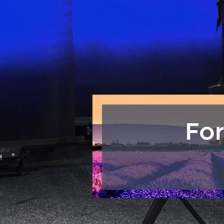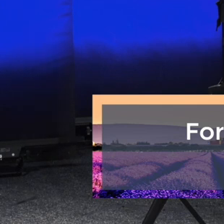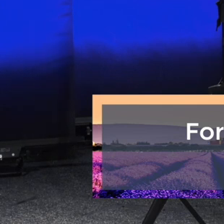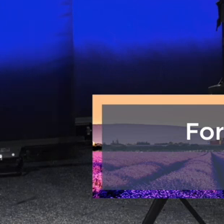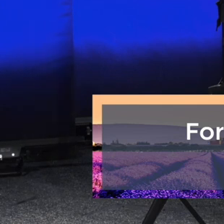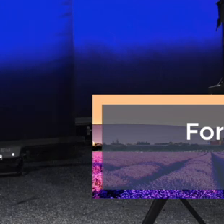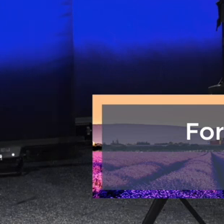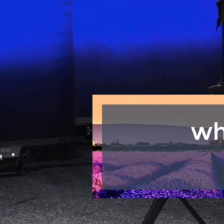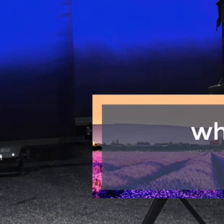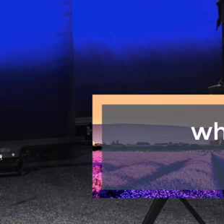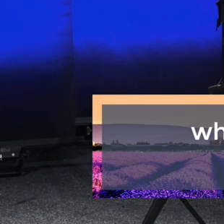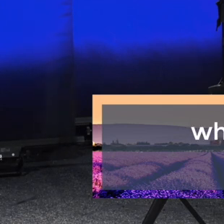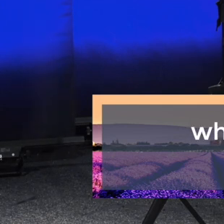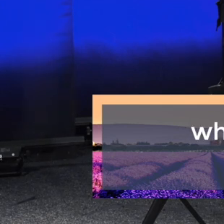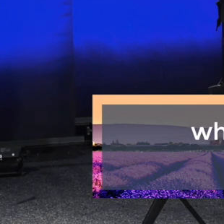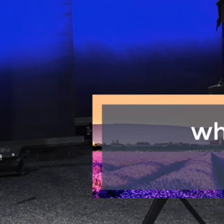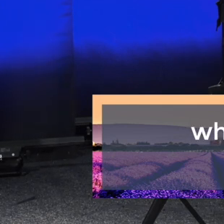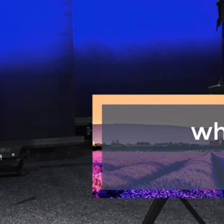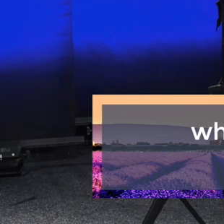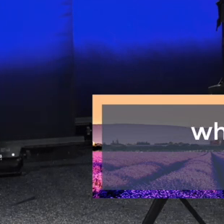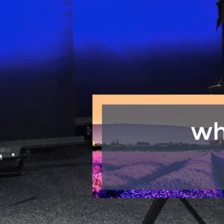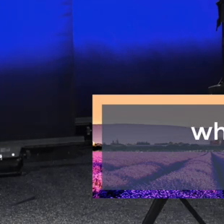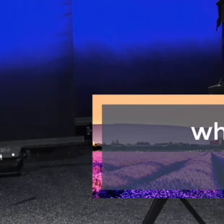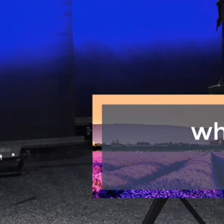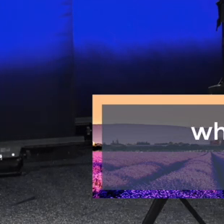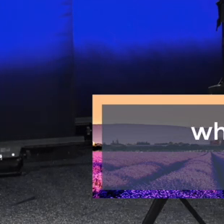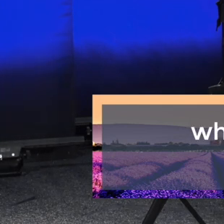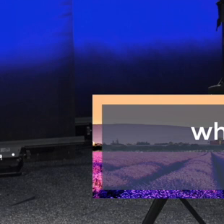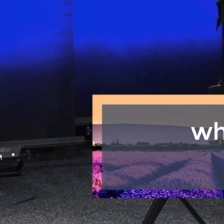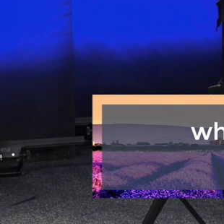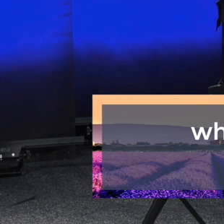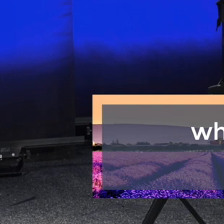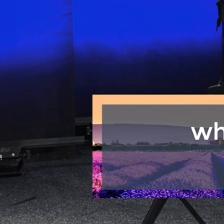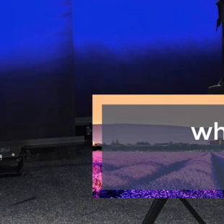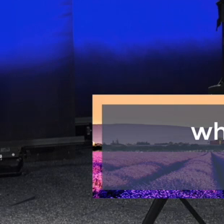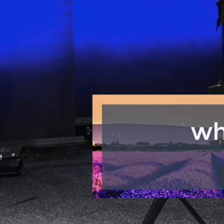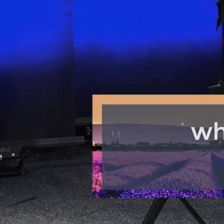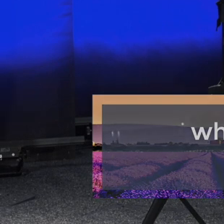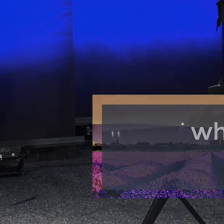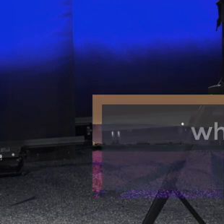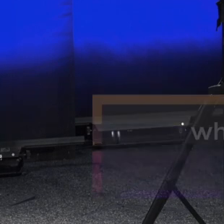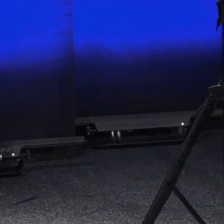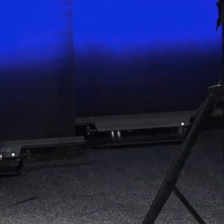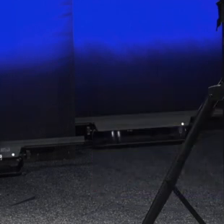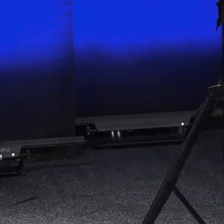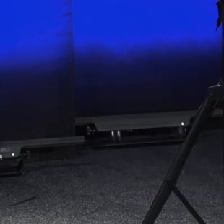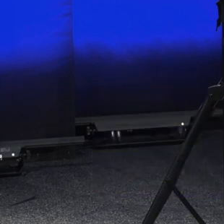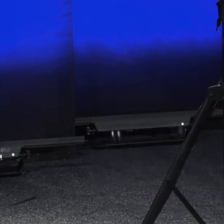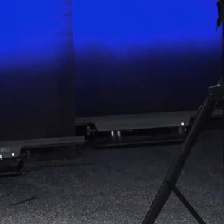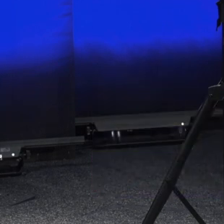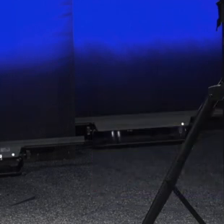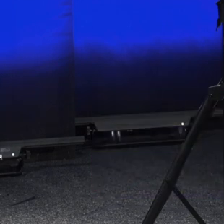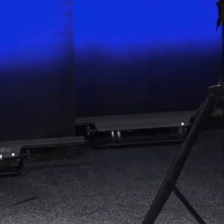that you may dwell in the land which the Lord swore to give to your fathers, to Abraham, Isaac, and Jacob. I'm so